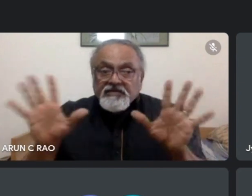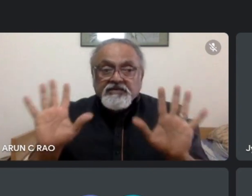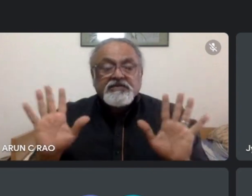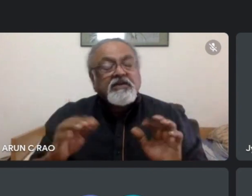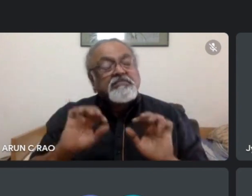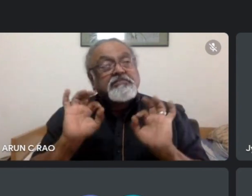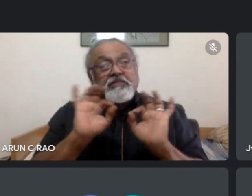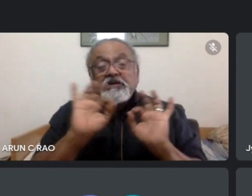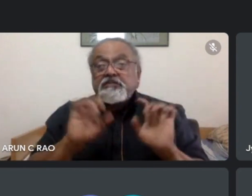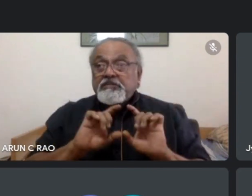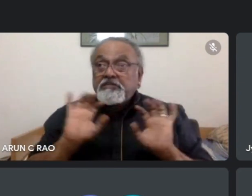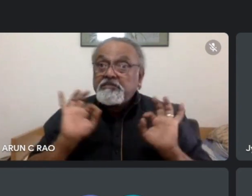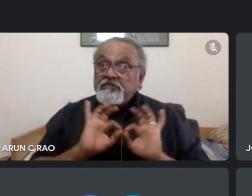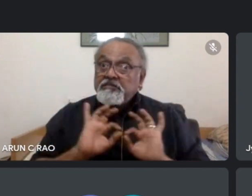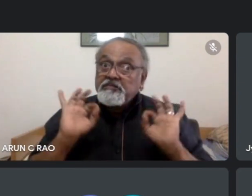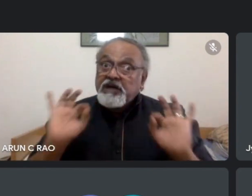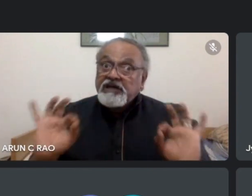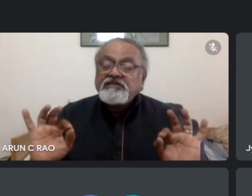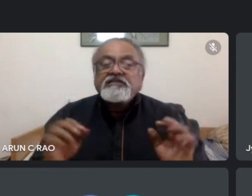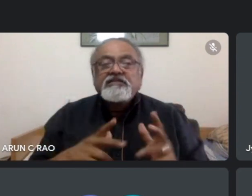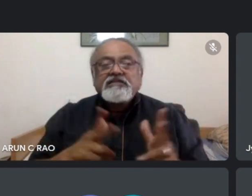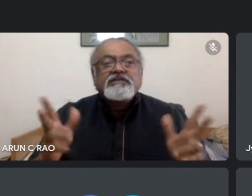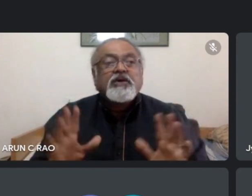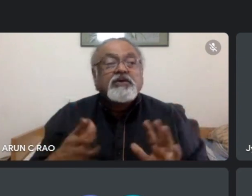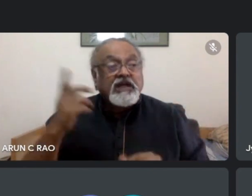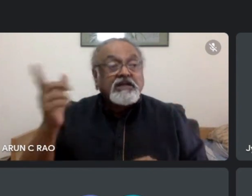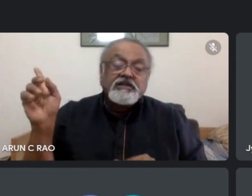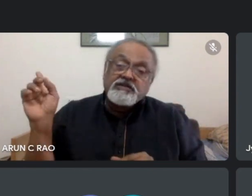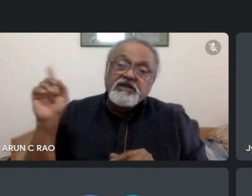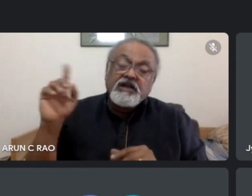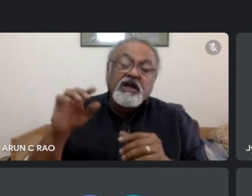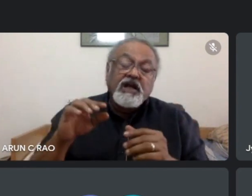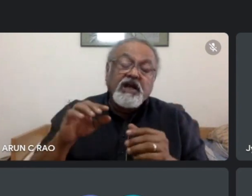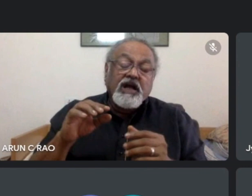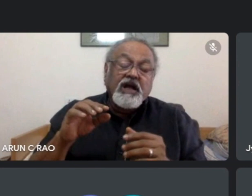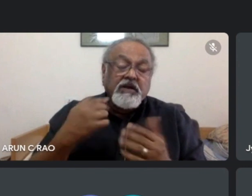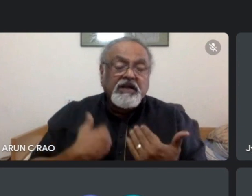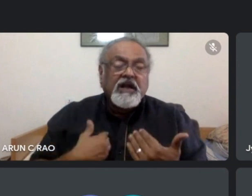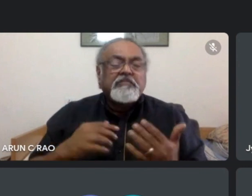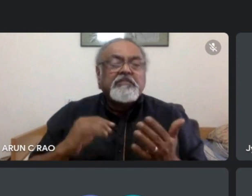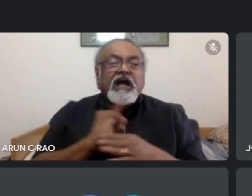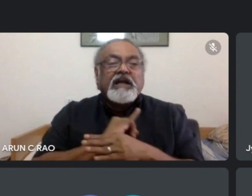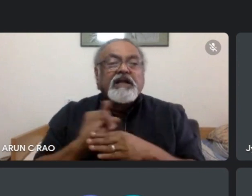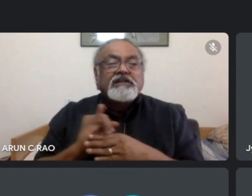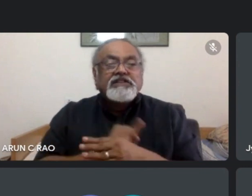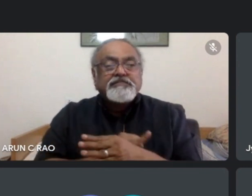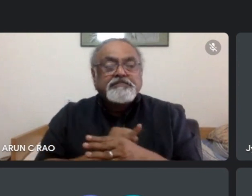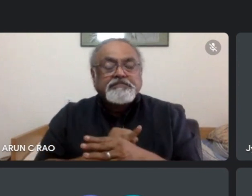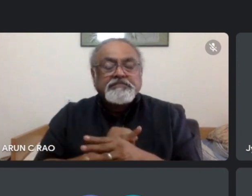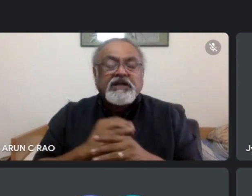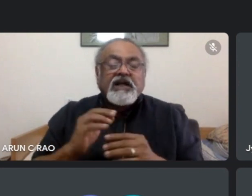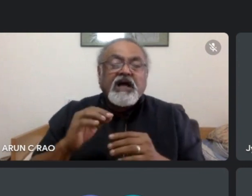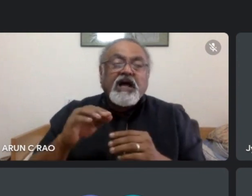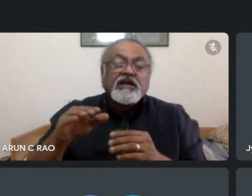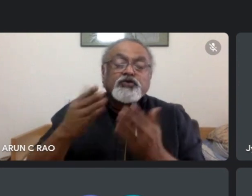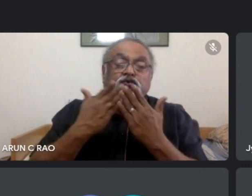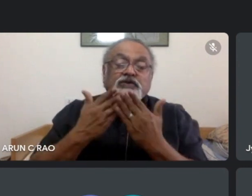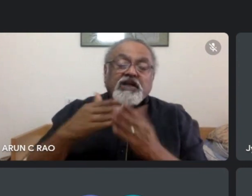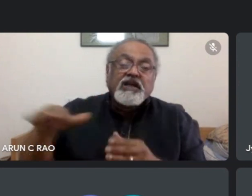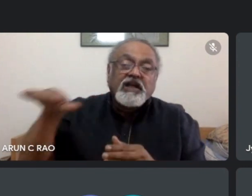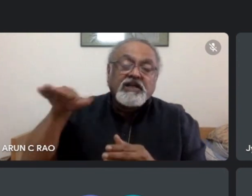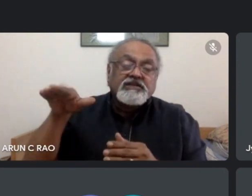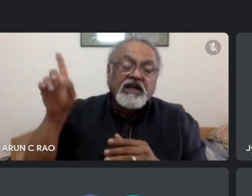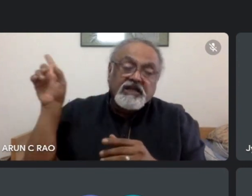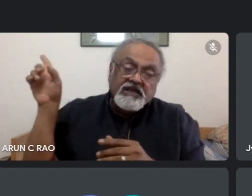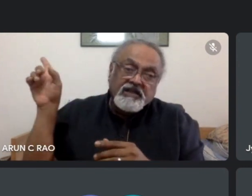Rajasthan, which was in an inclusive which was in an inclusive school, now I feel like I've